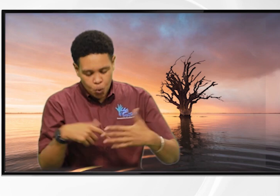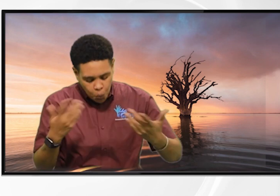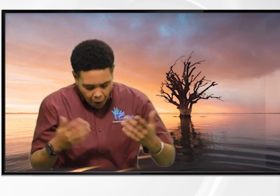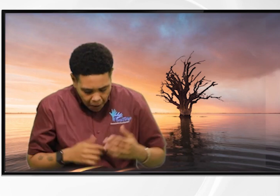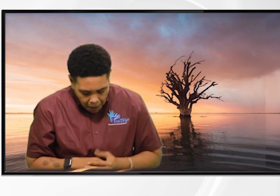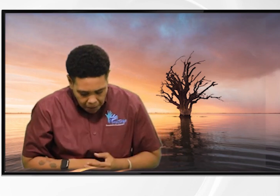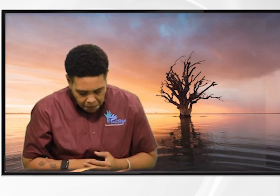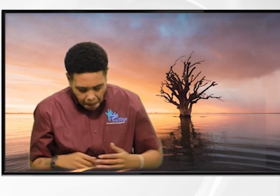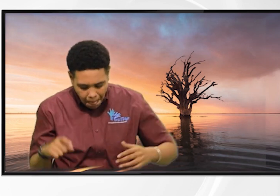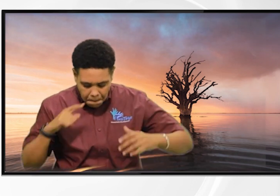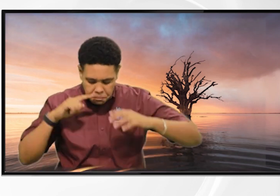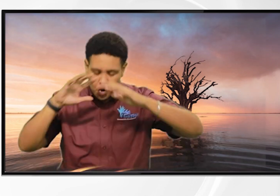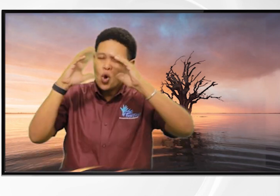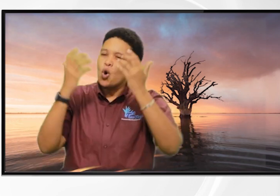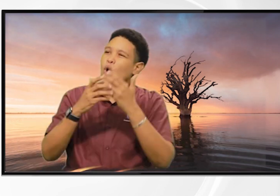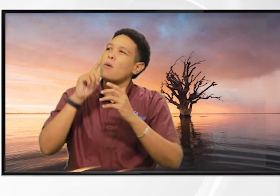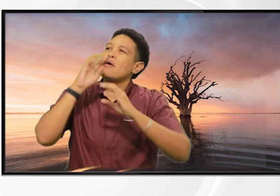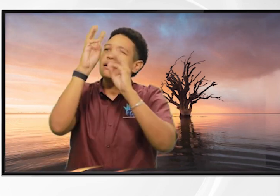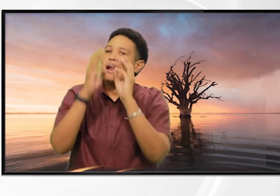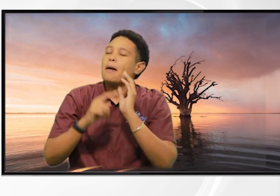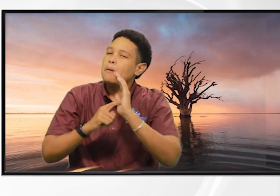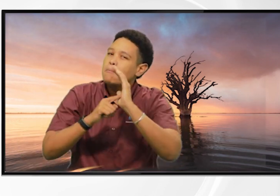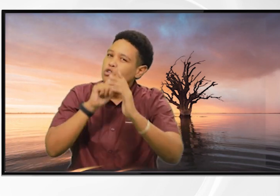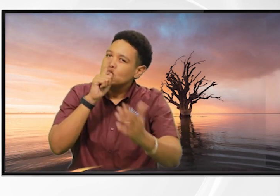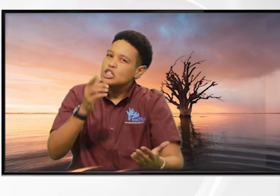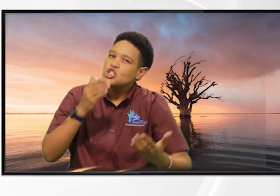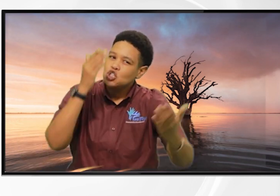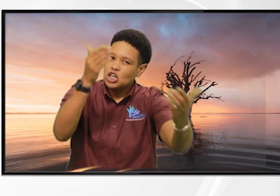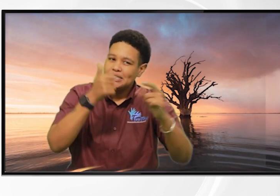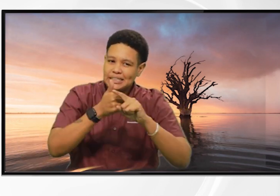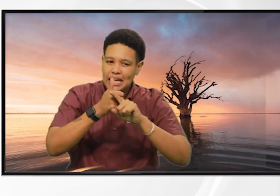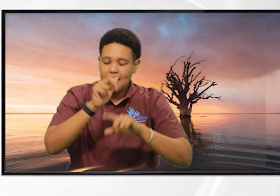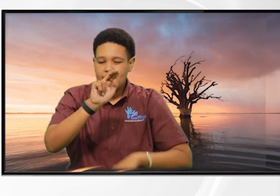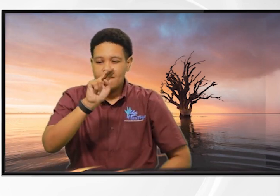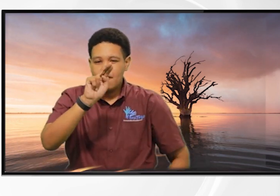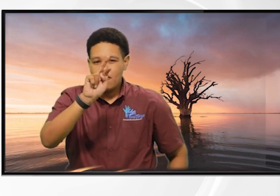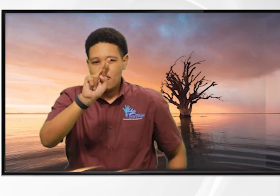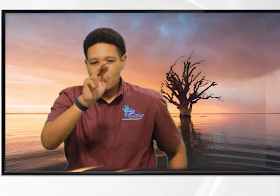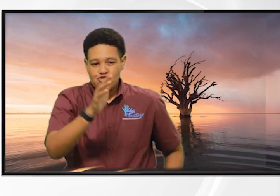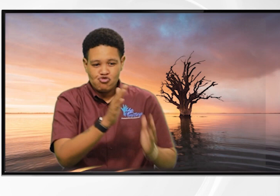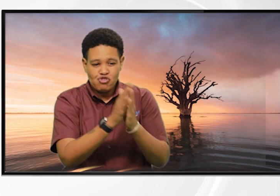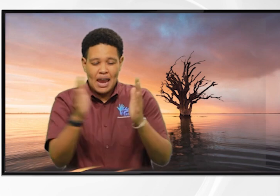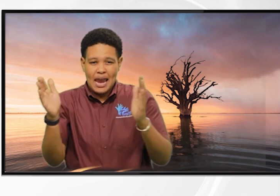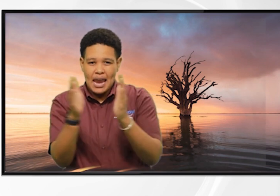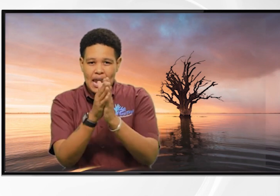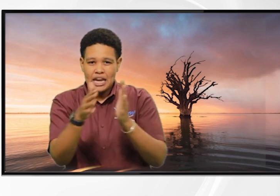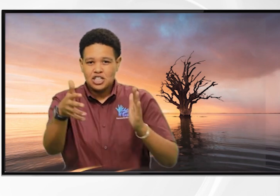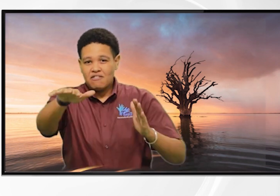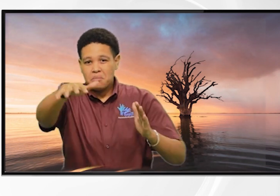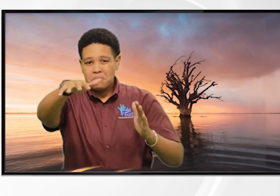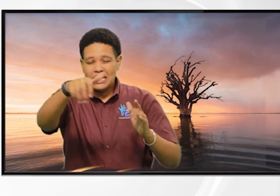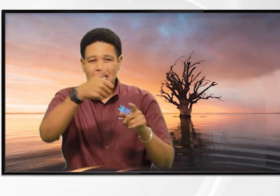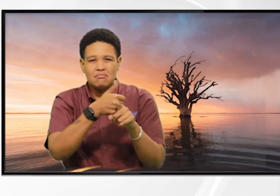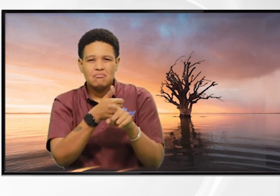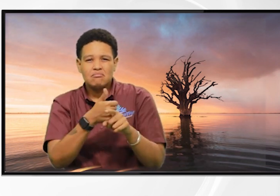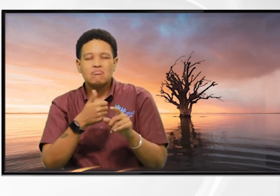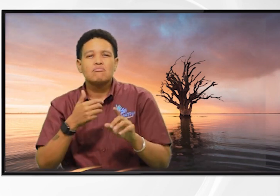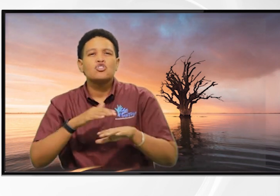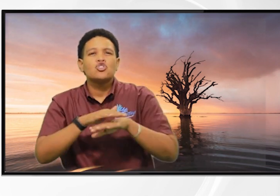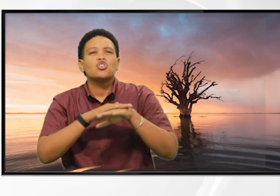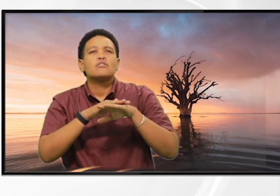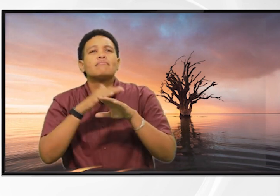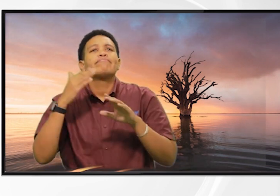The global climate models suggest that the range of the mean surface temperature increase for